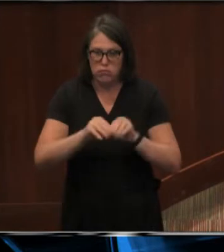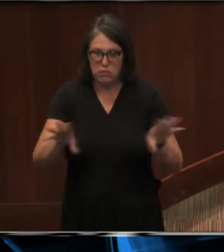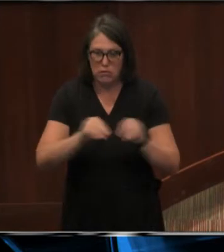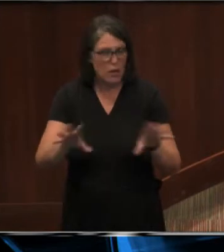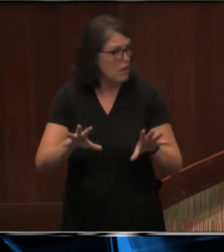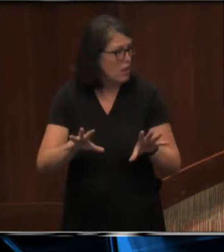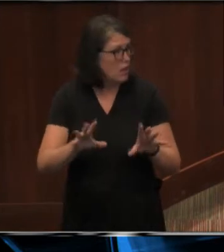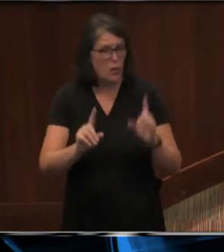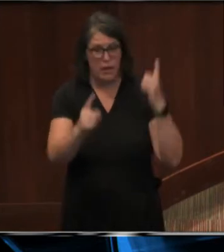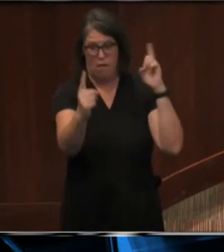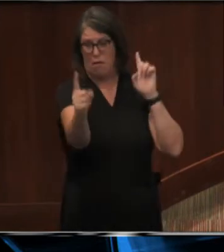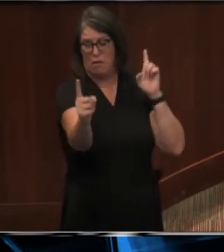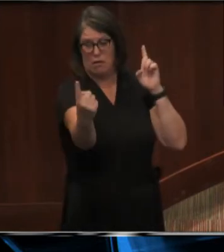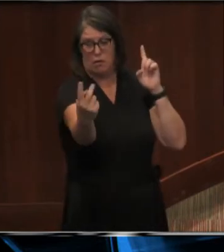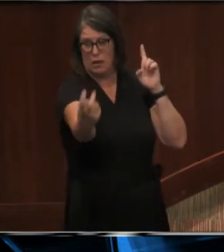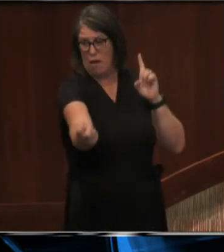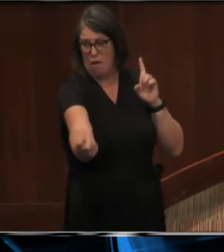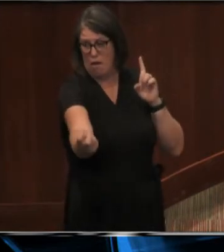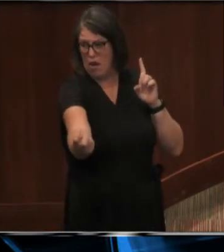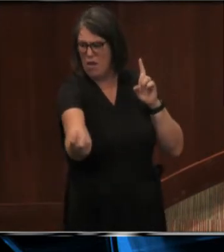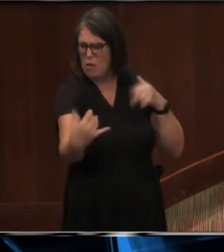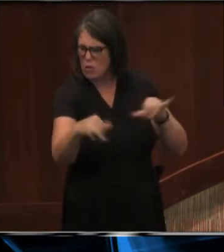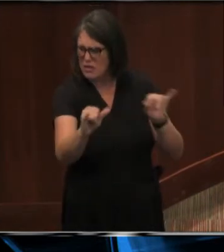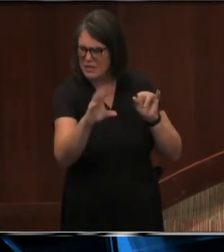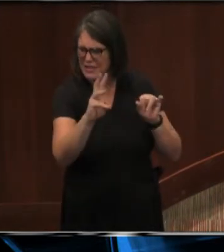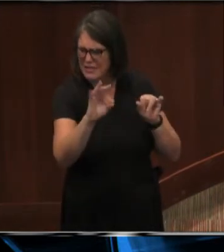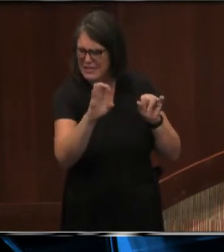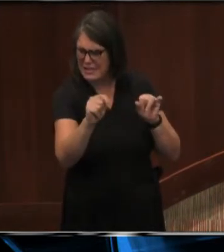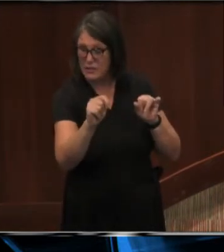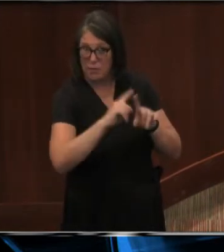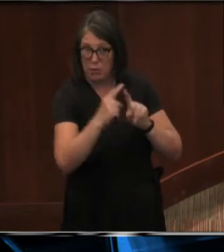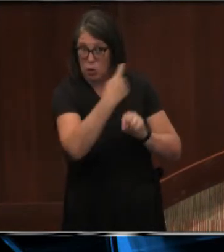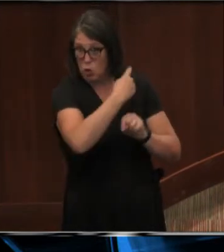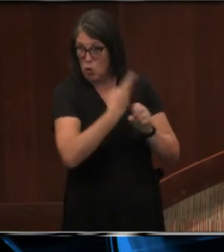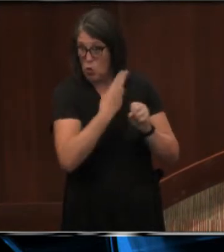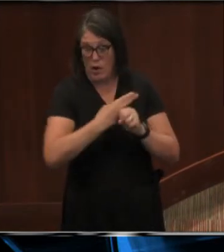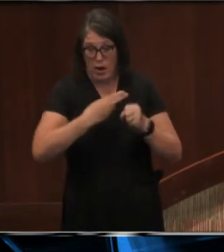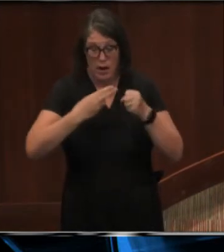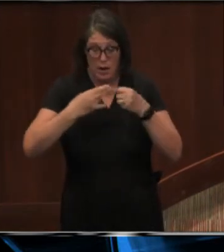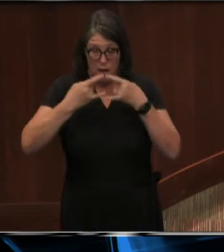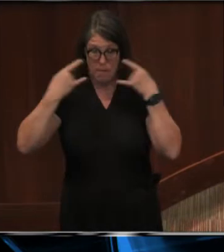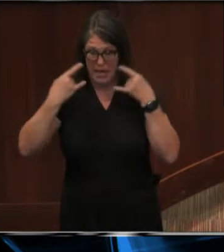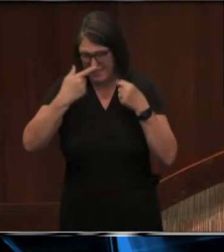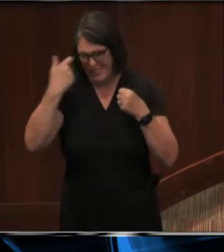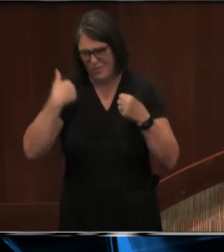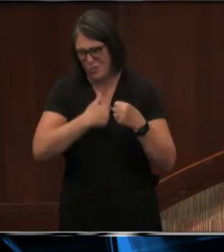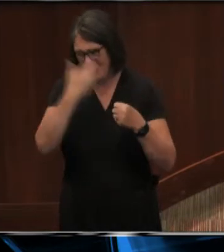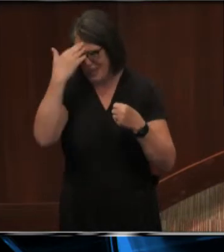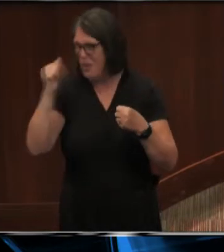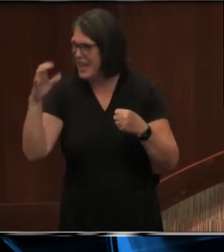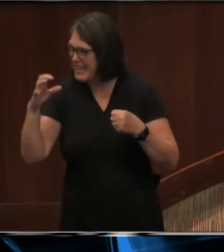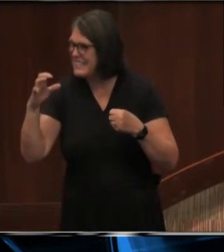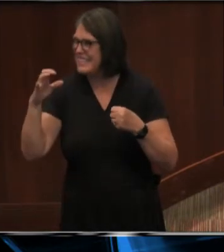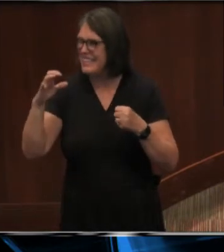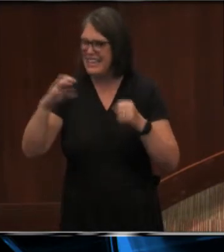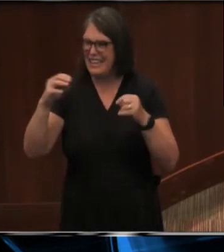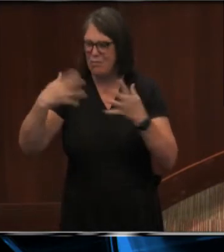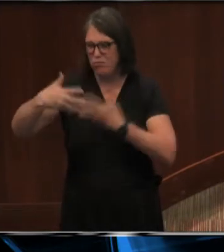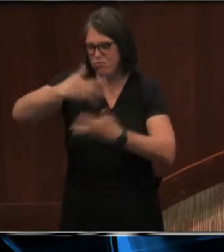of distancing. You are wearing a mask while we're inside because we know that ventilation can increase some of that. And